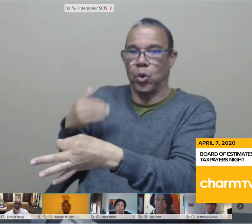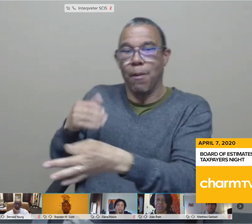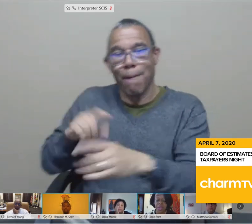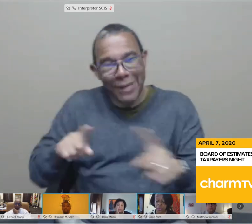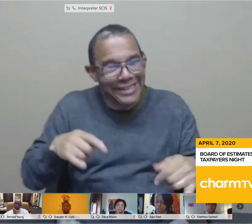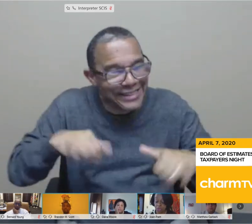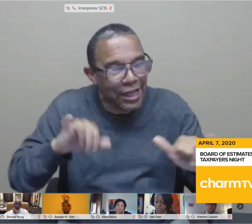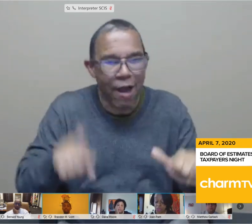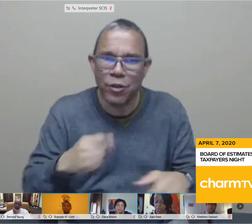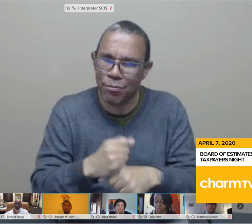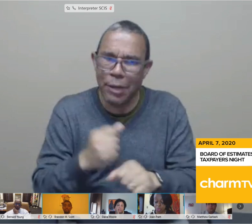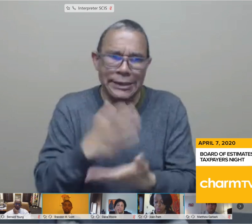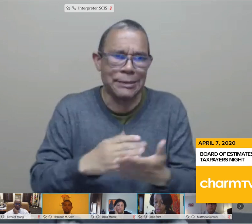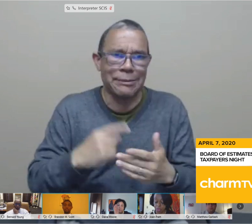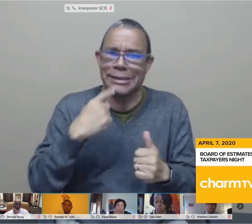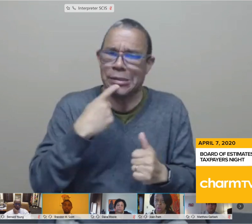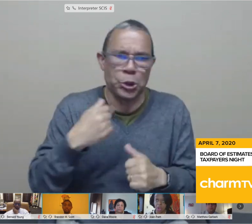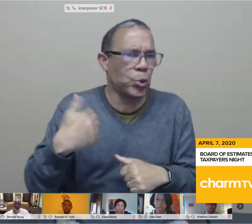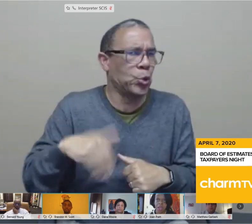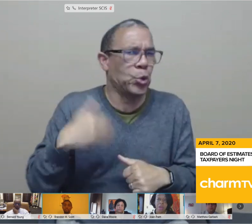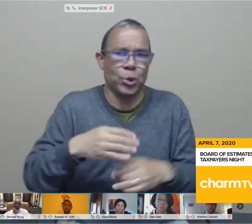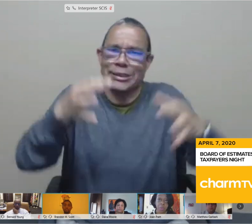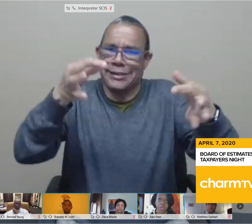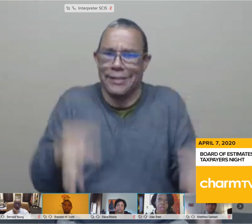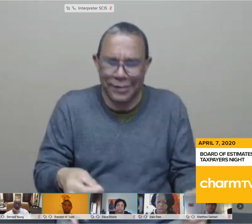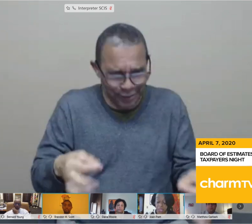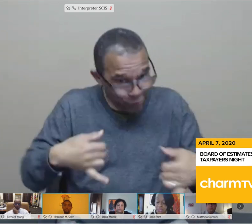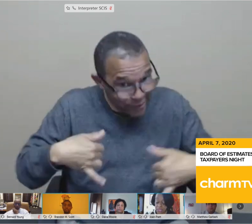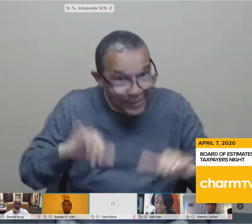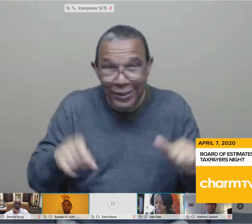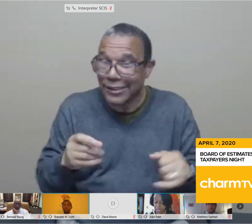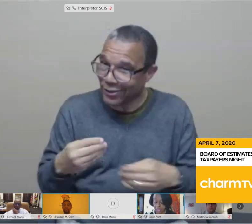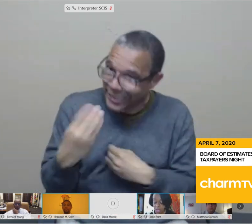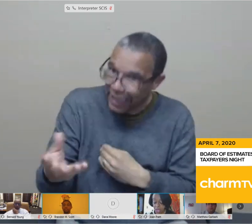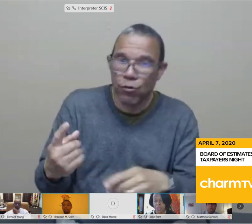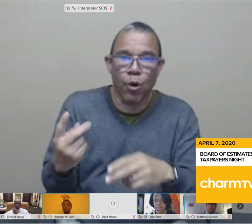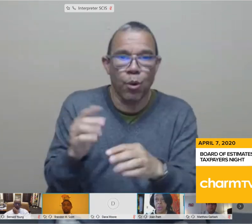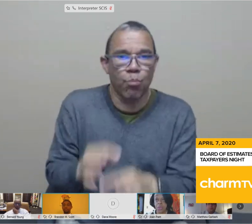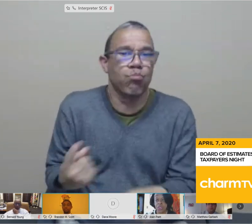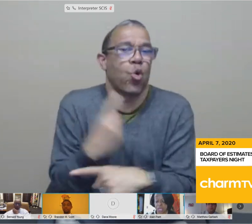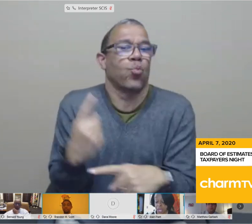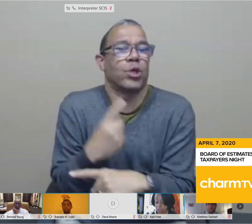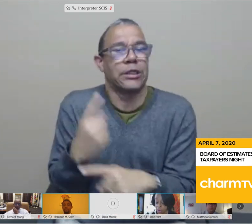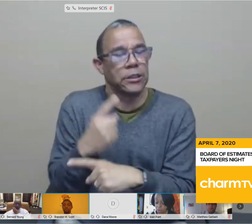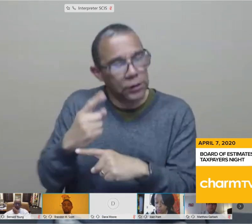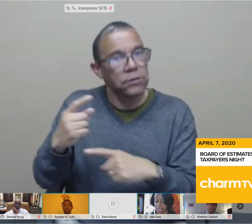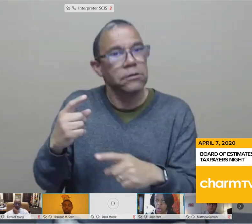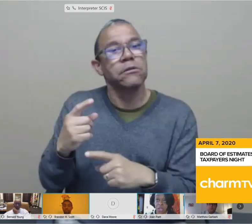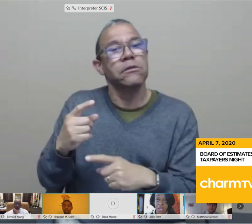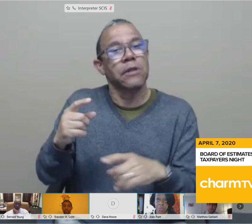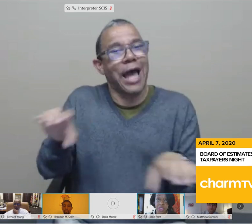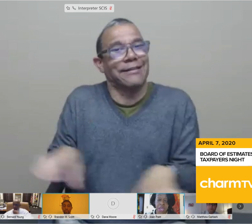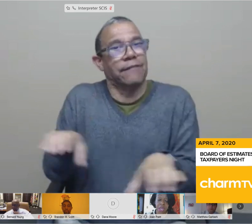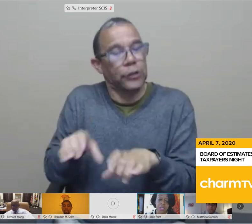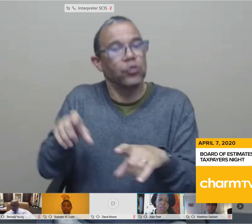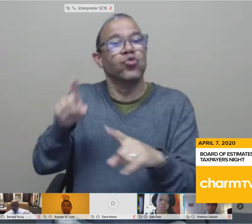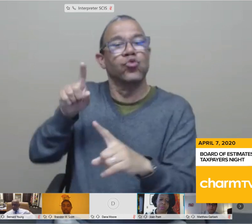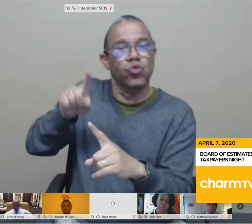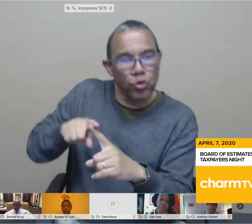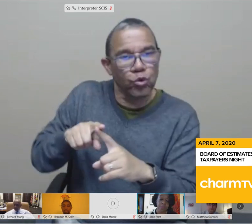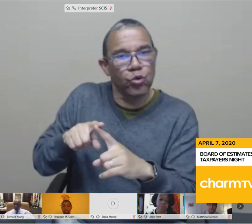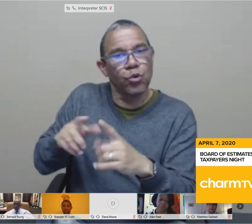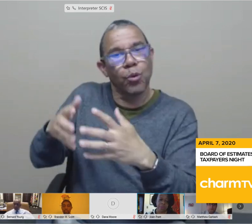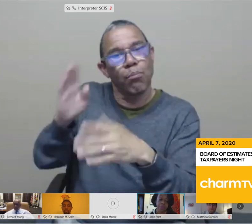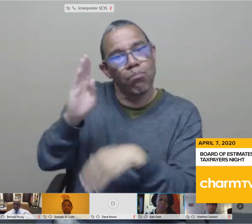try to deliver vital services to the people of Baltimore. We are one city, and I am confident that together we can overcome this challenge.